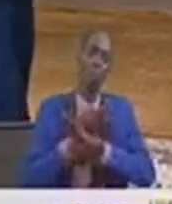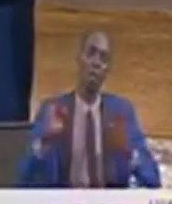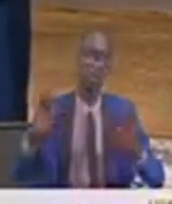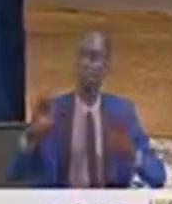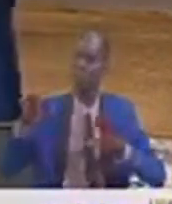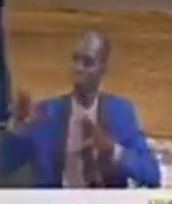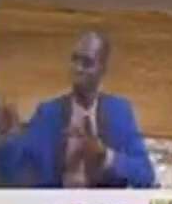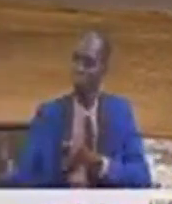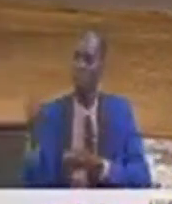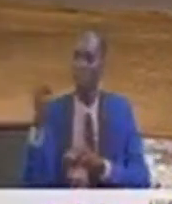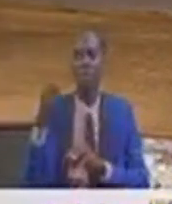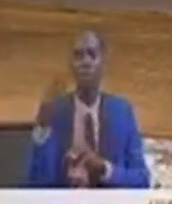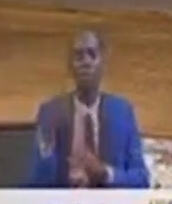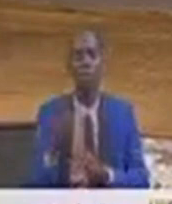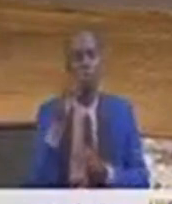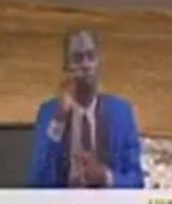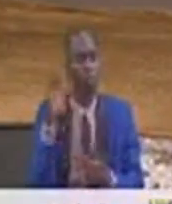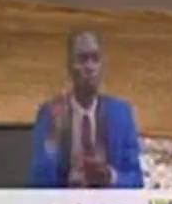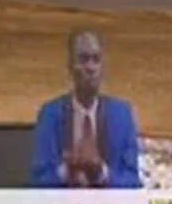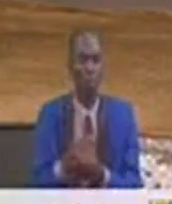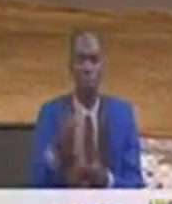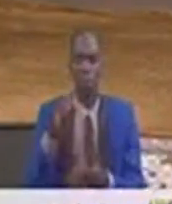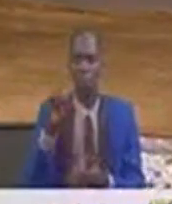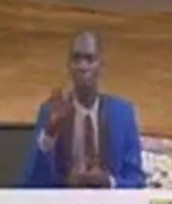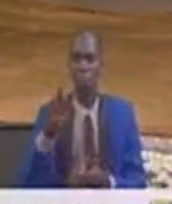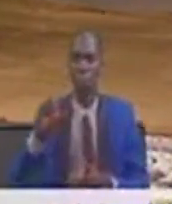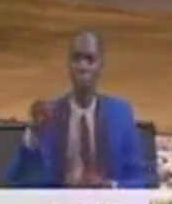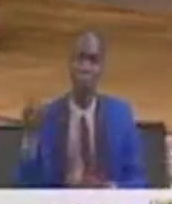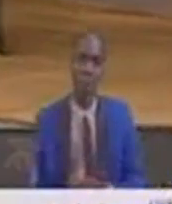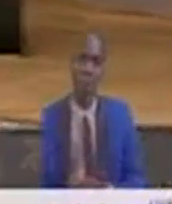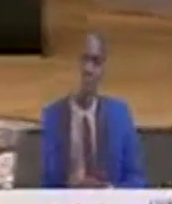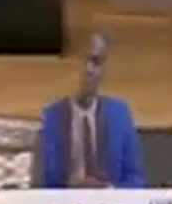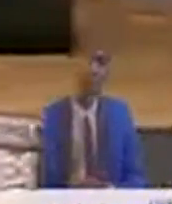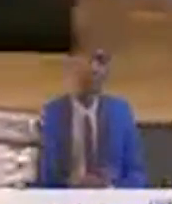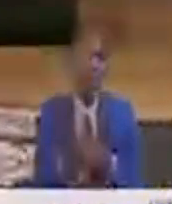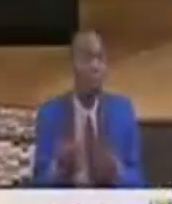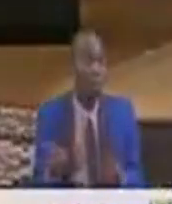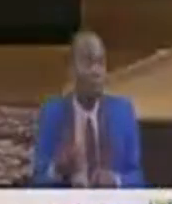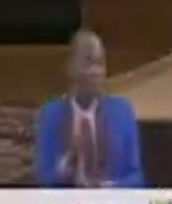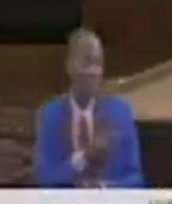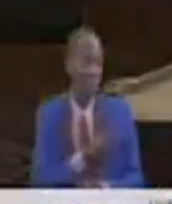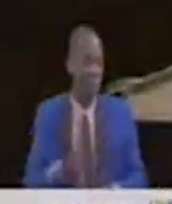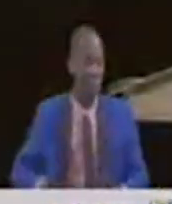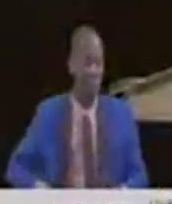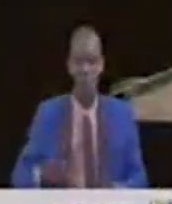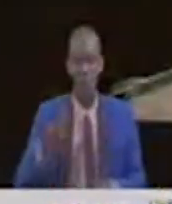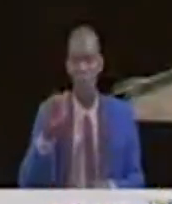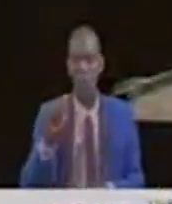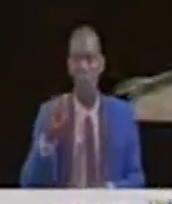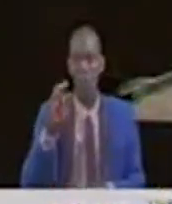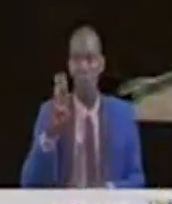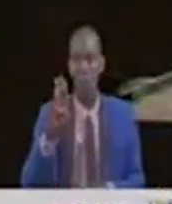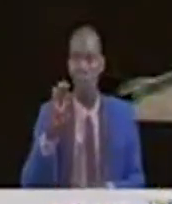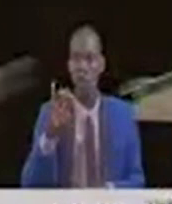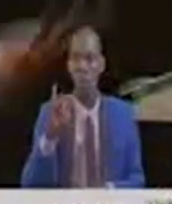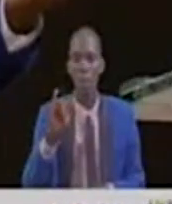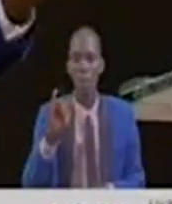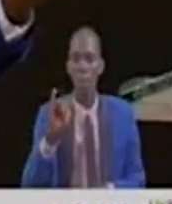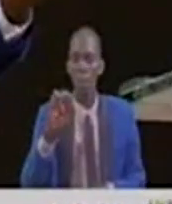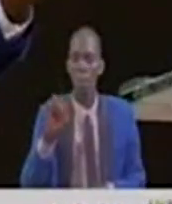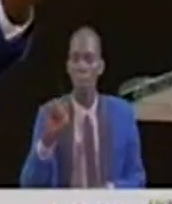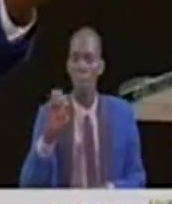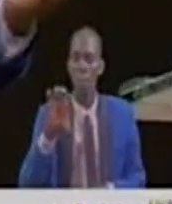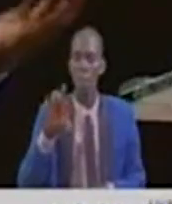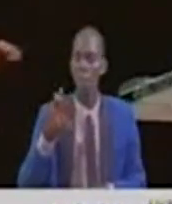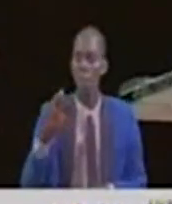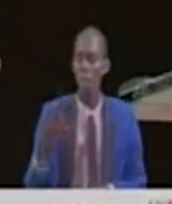Now, they had not slept together. He has not touched her. People say, what did